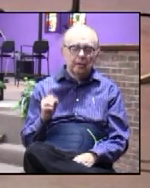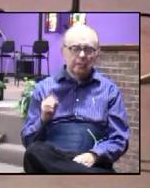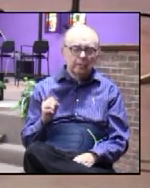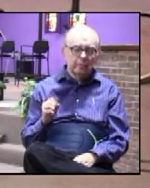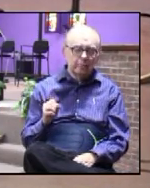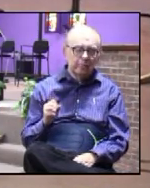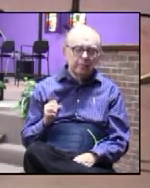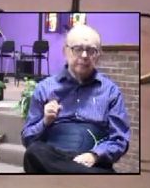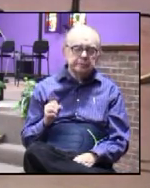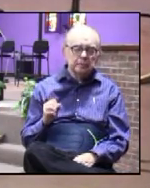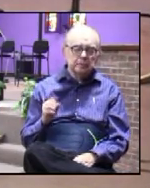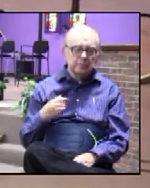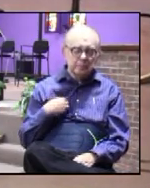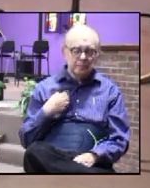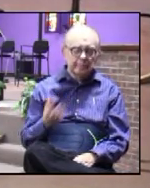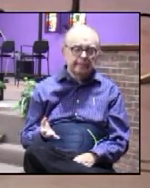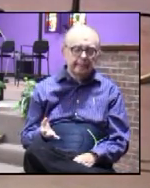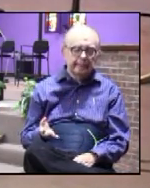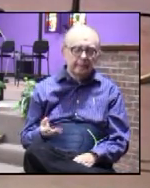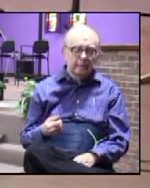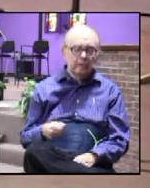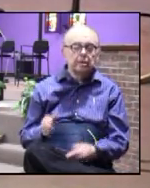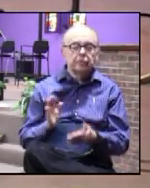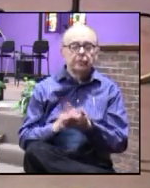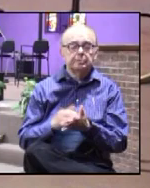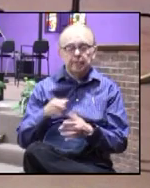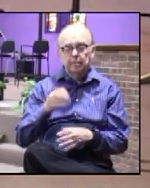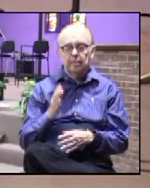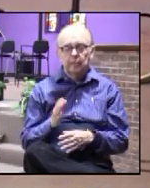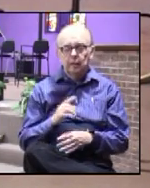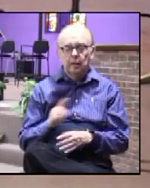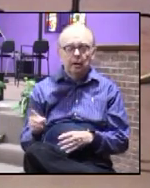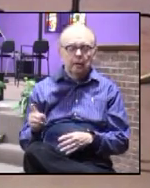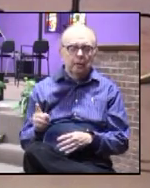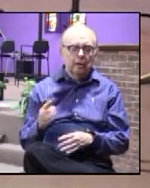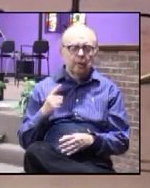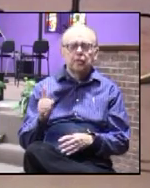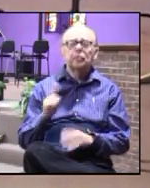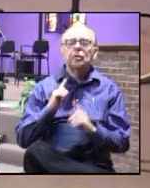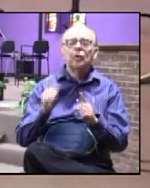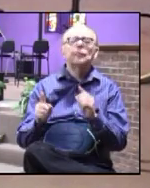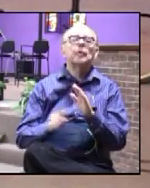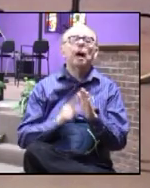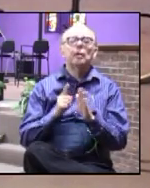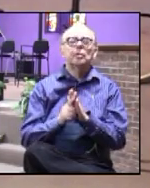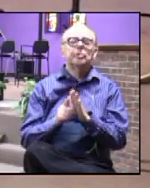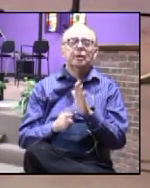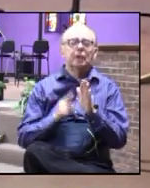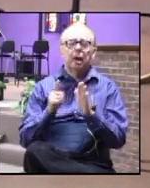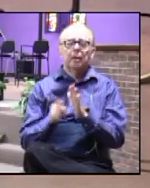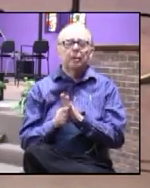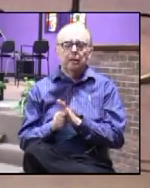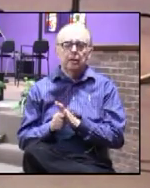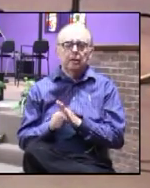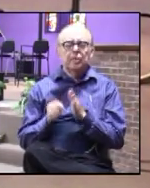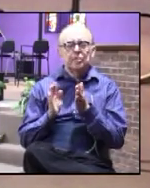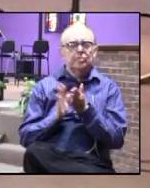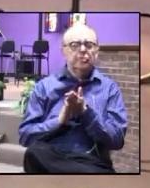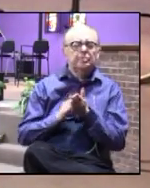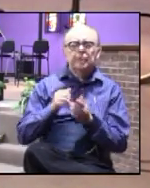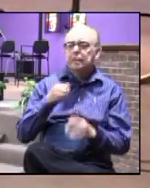So, hey, I'm here, man. Let's just praise God. And they will go for hours just praising